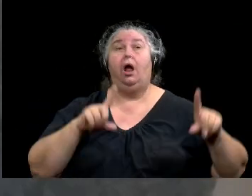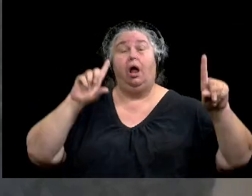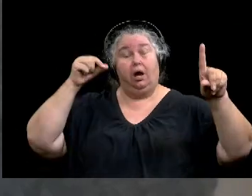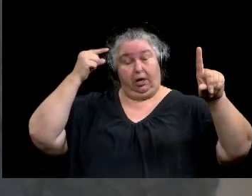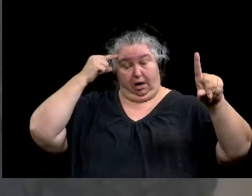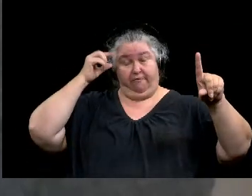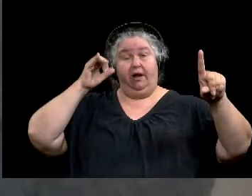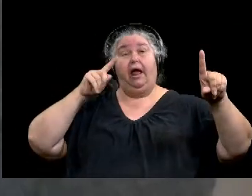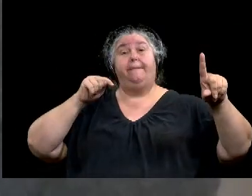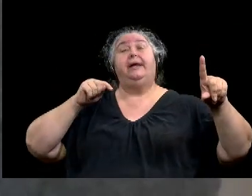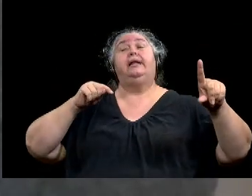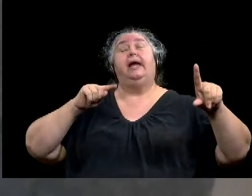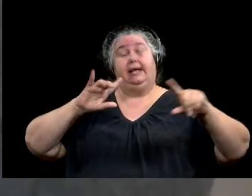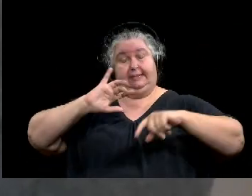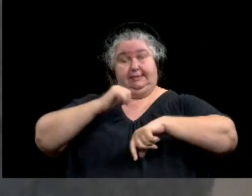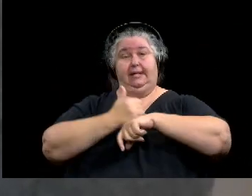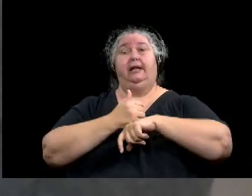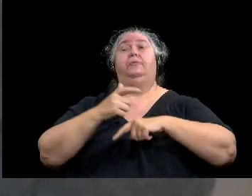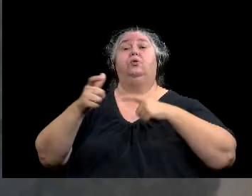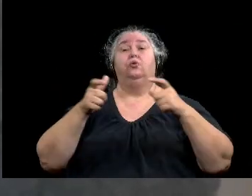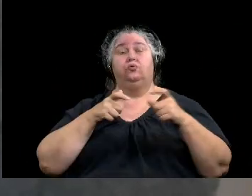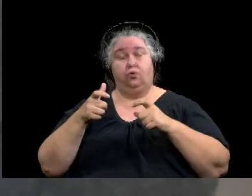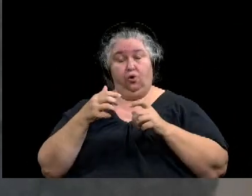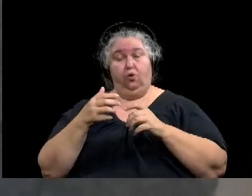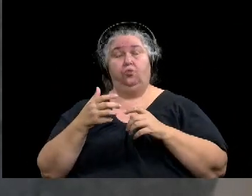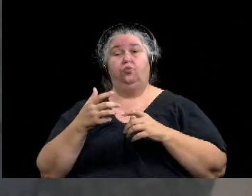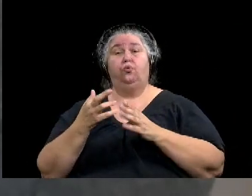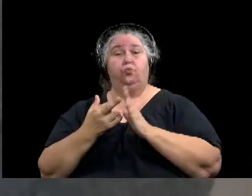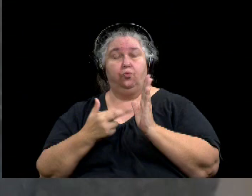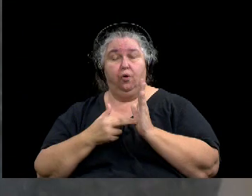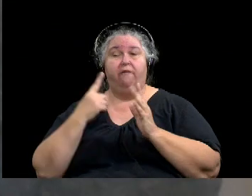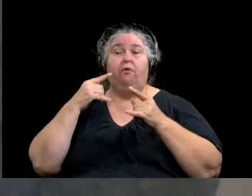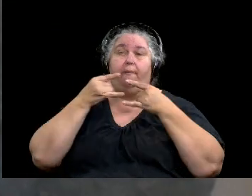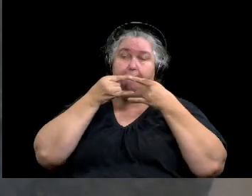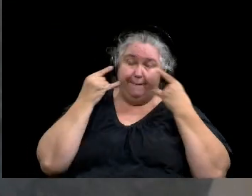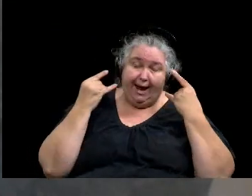has control of all of the regulations and mandates, from mask